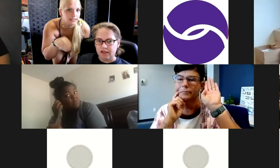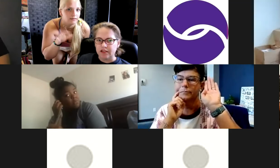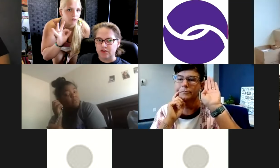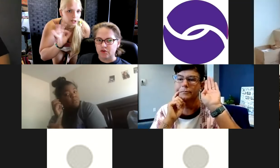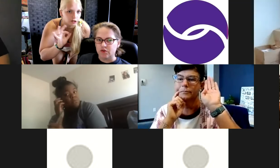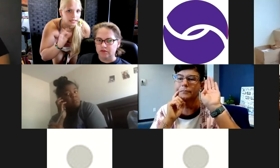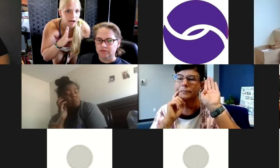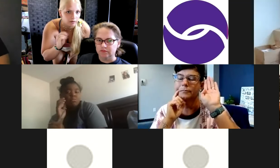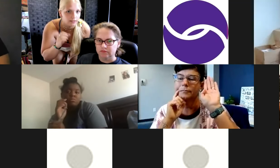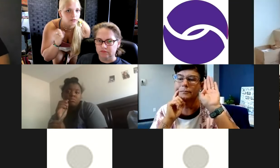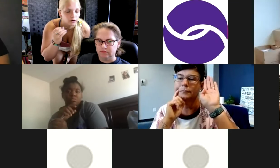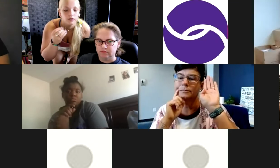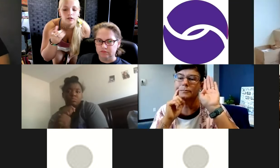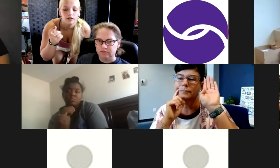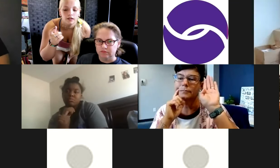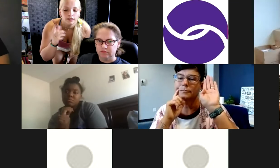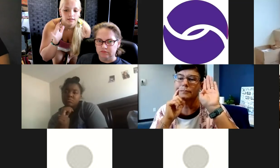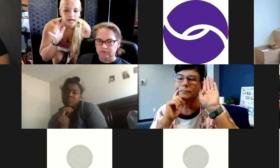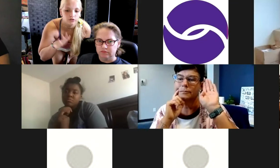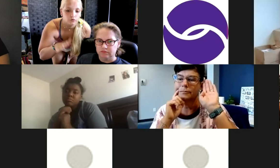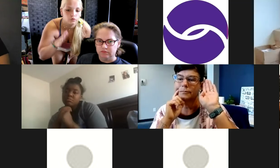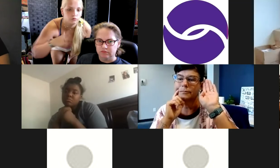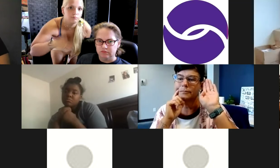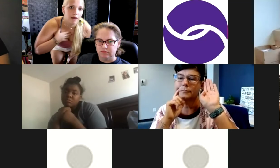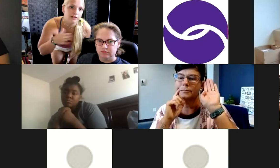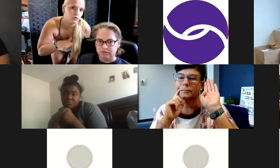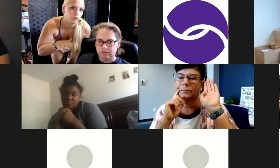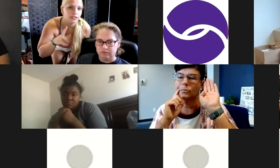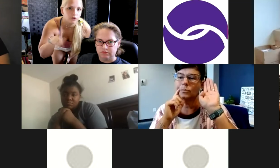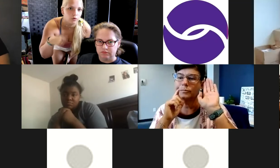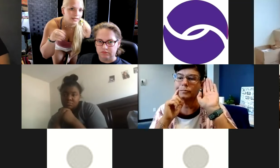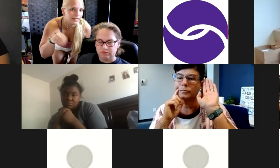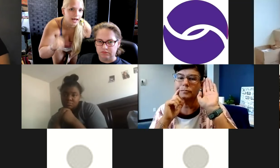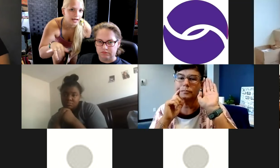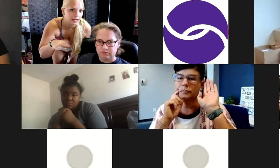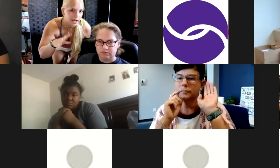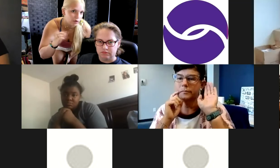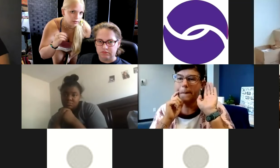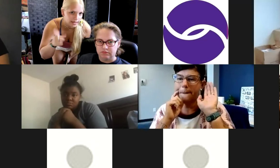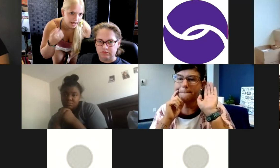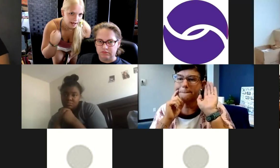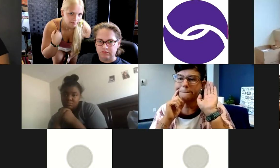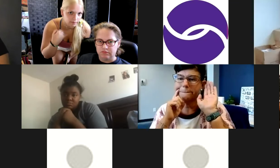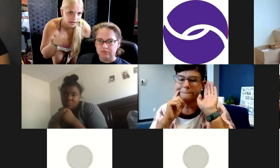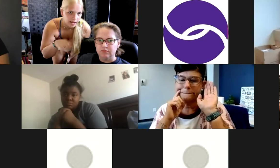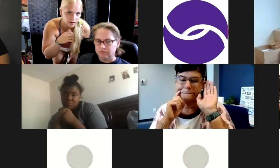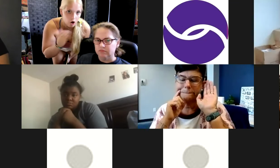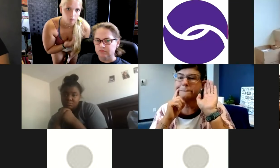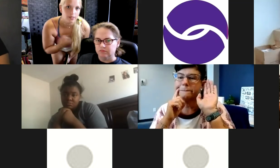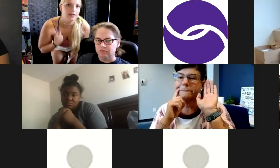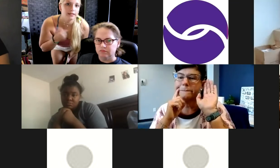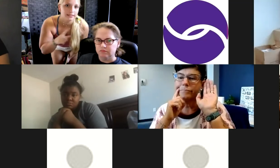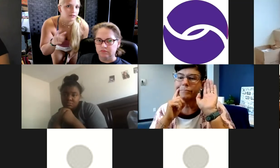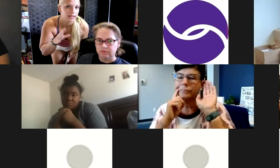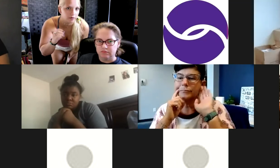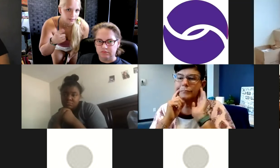is In the in school. Frederick County. So that school, my school, it's only in that county they have that. Mhm.